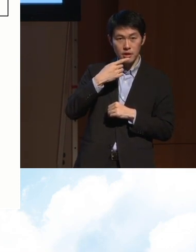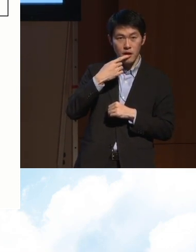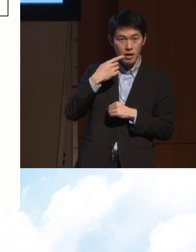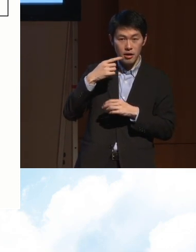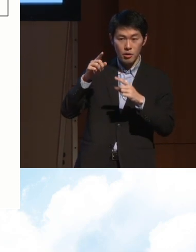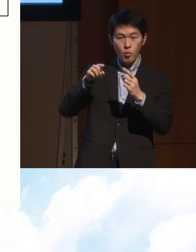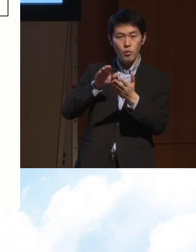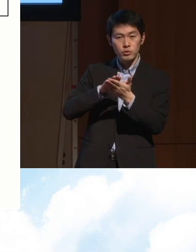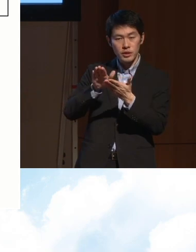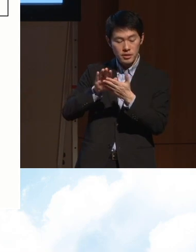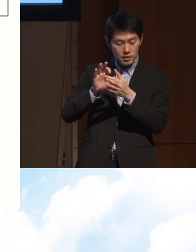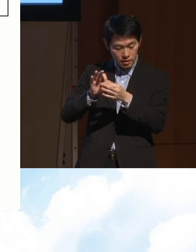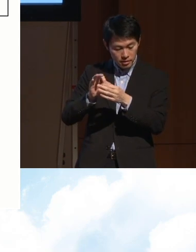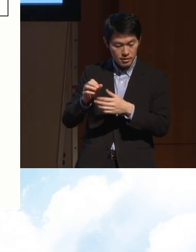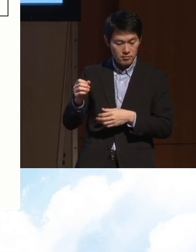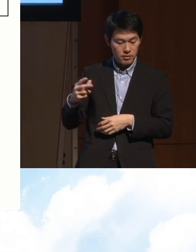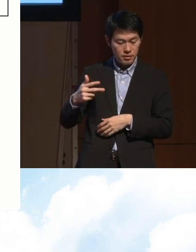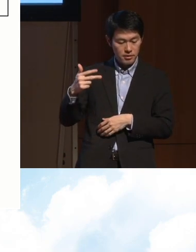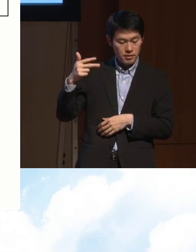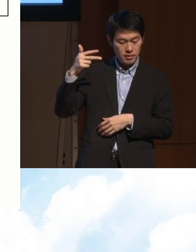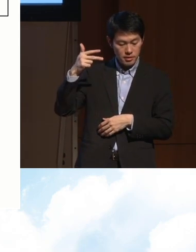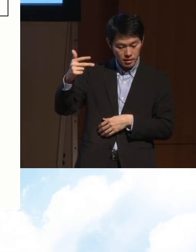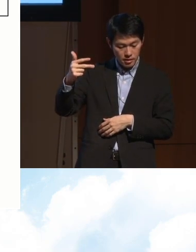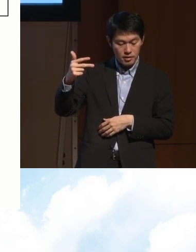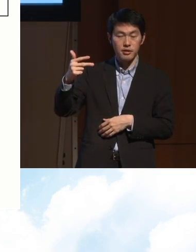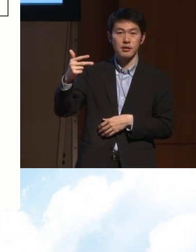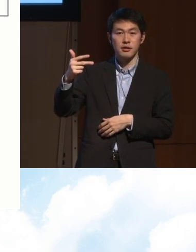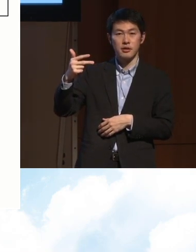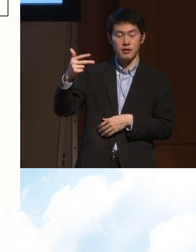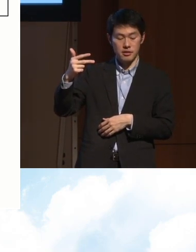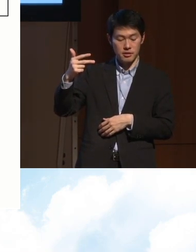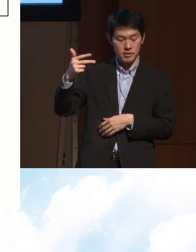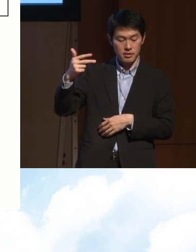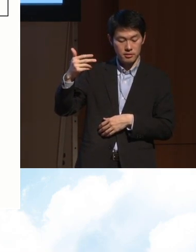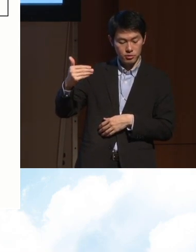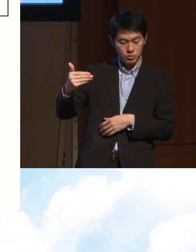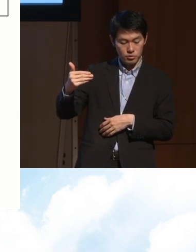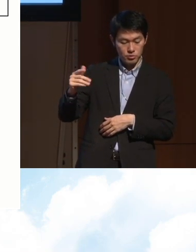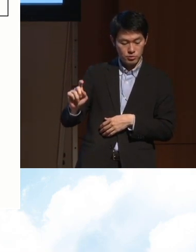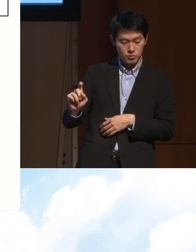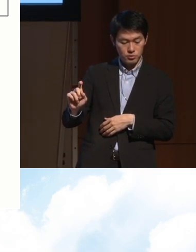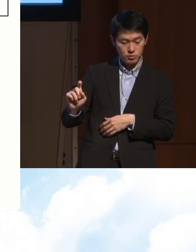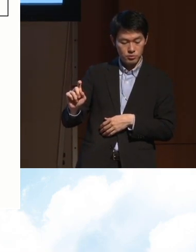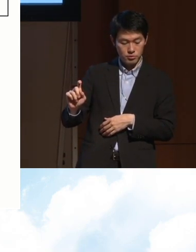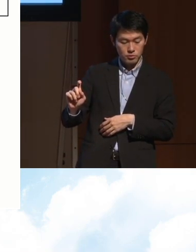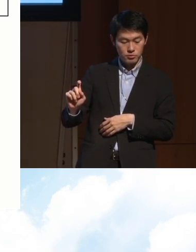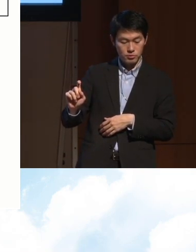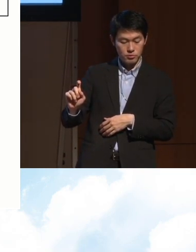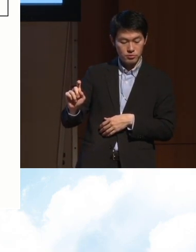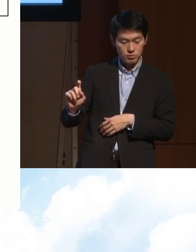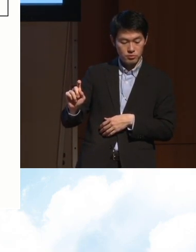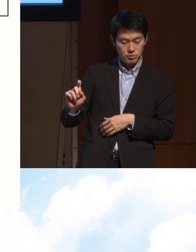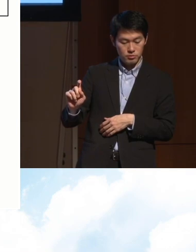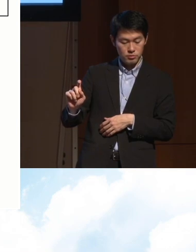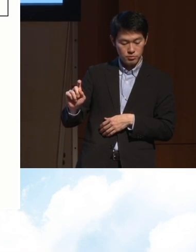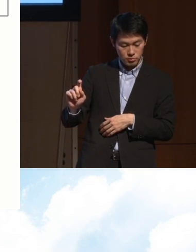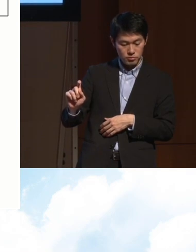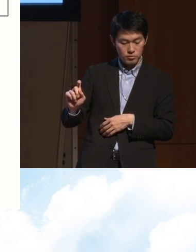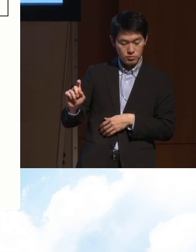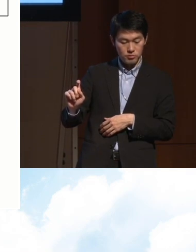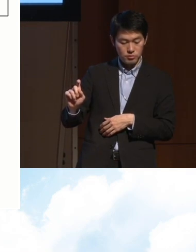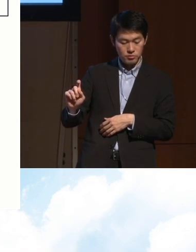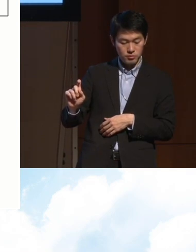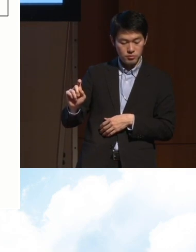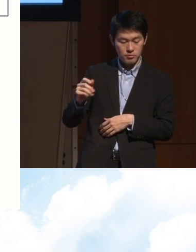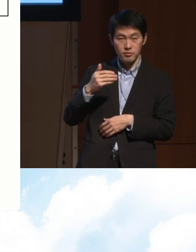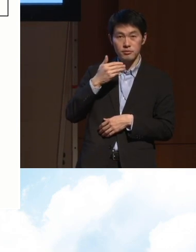7 and number 9 and number 10 for R&D, and also